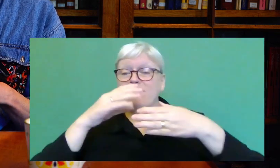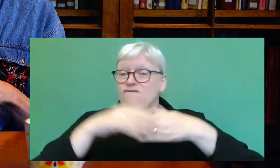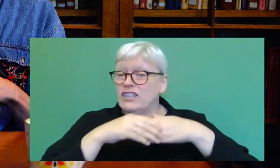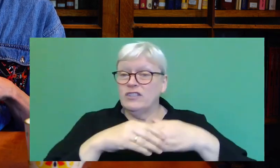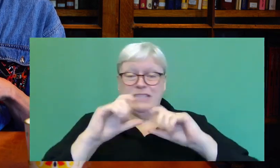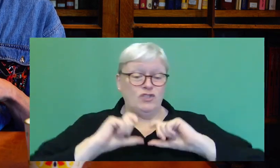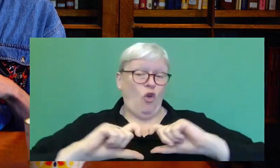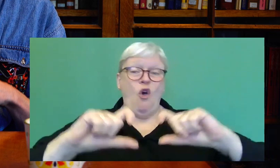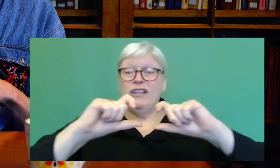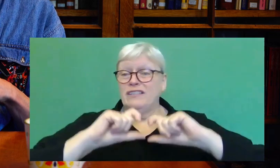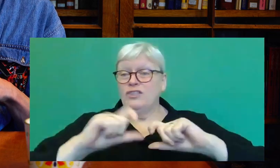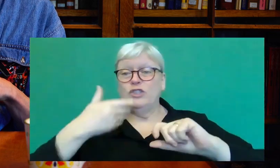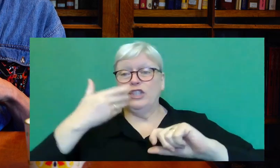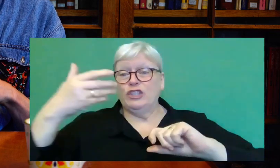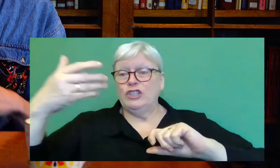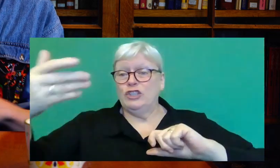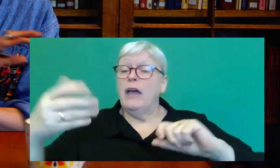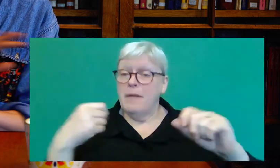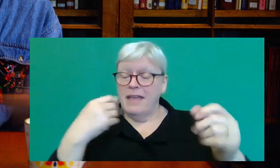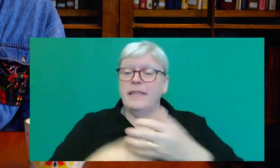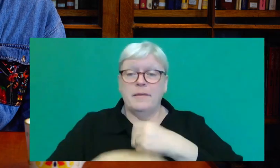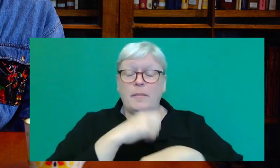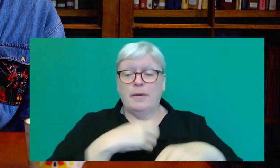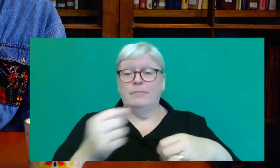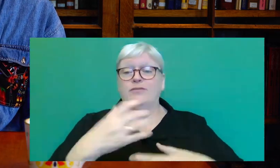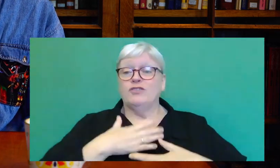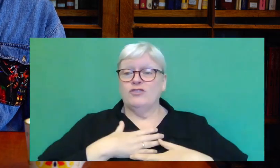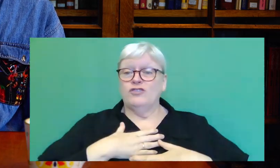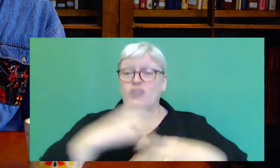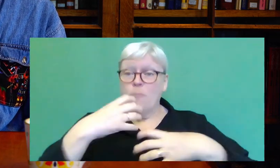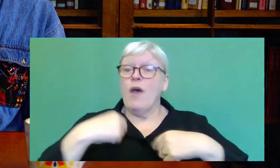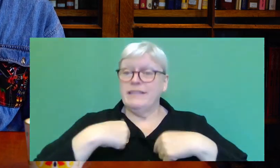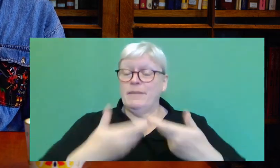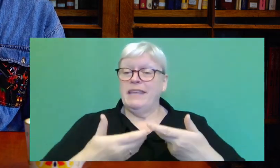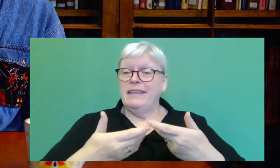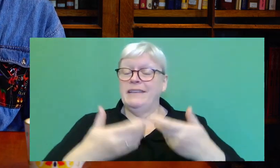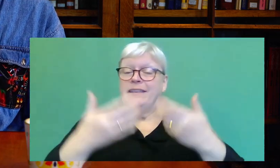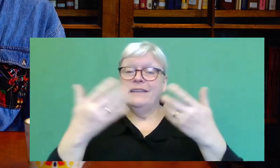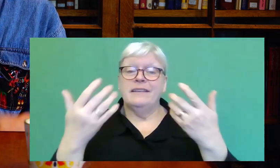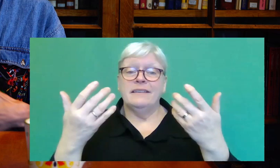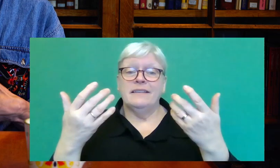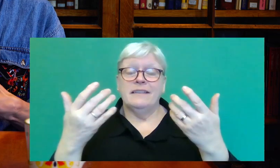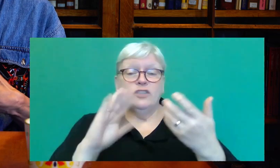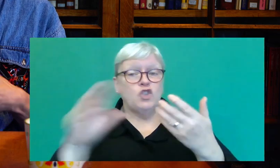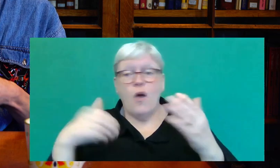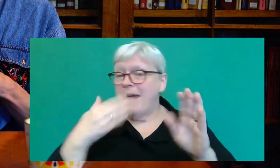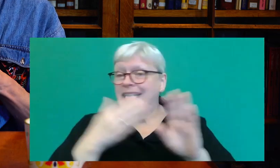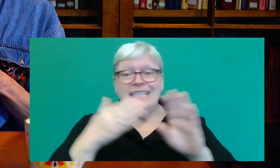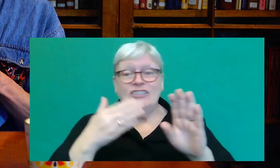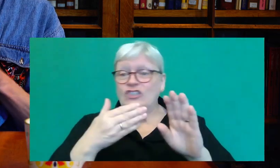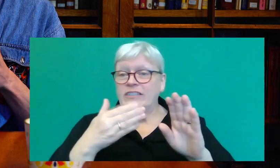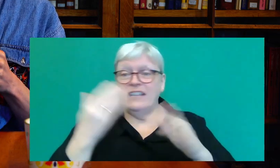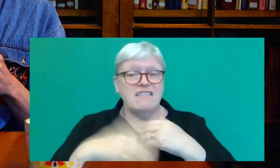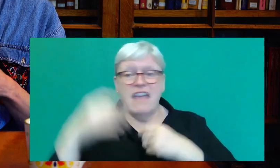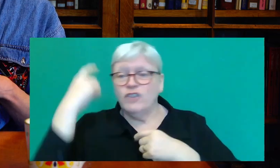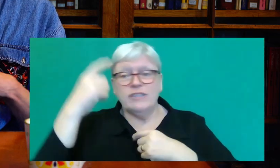guess the book came around entirely by surprise, but it was by no means the intention or even a consideration when I went over to Northern